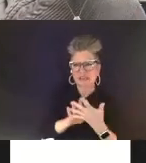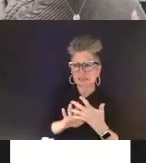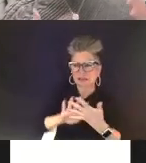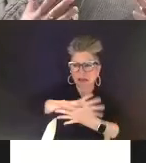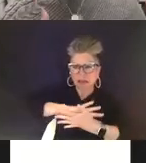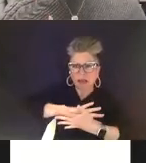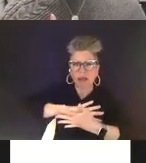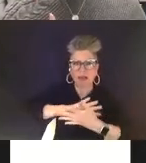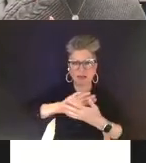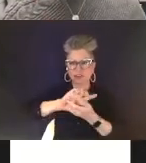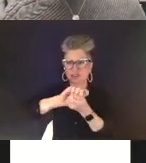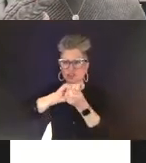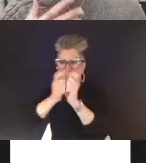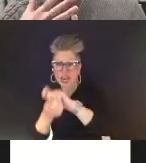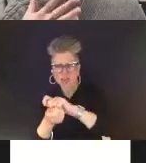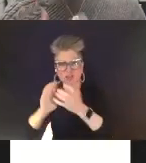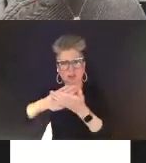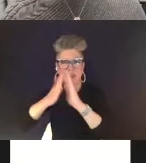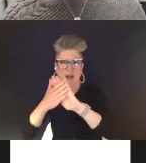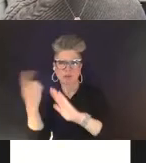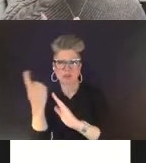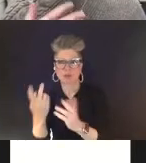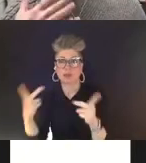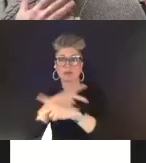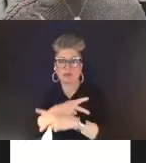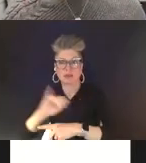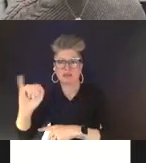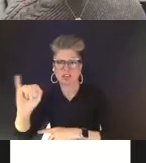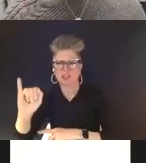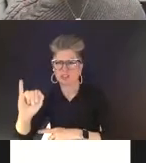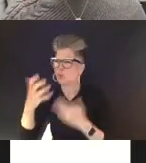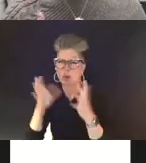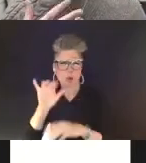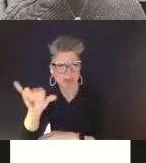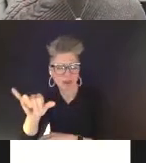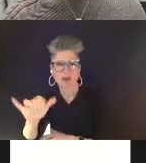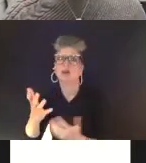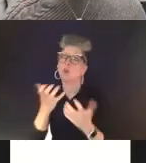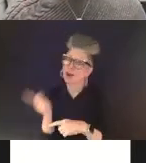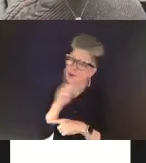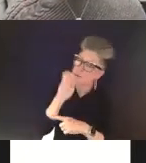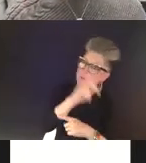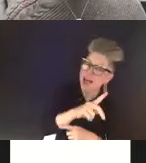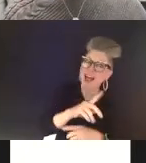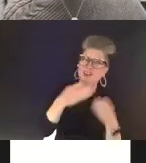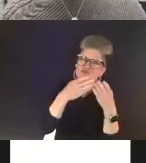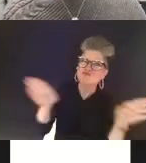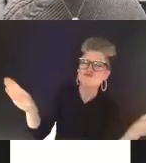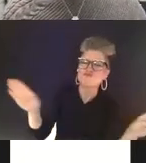infectious. This is where we want to go. We want to go back to those concerts. We want to go back to being together and enjoying the sunshine